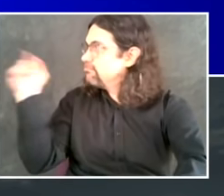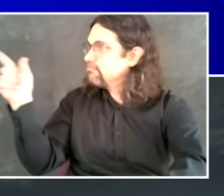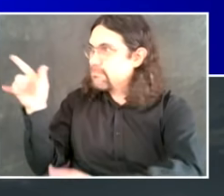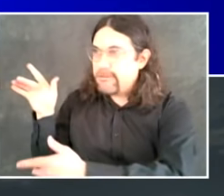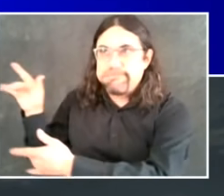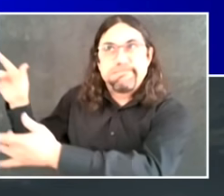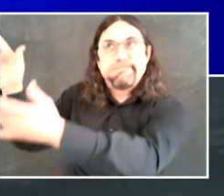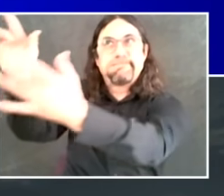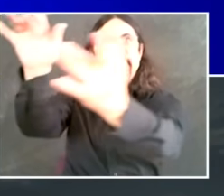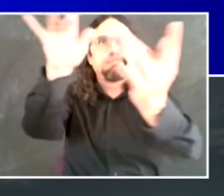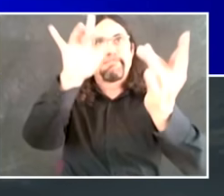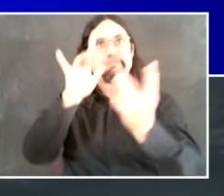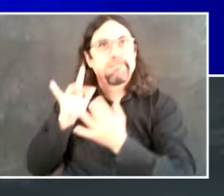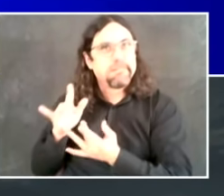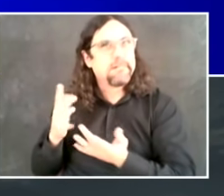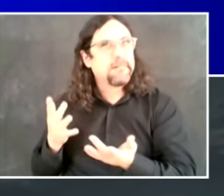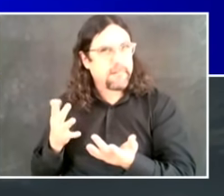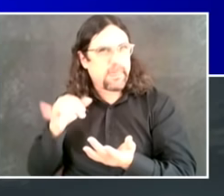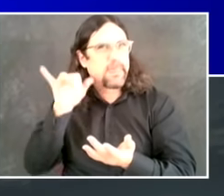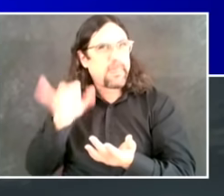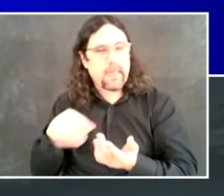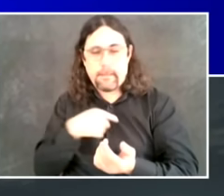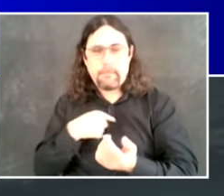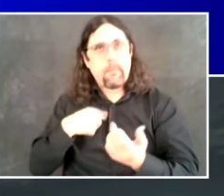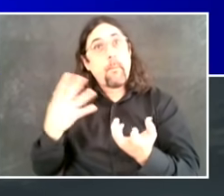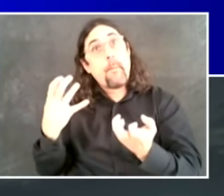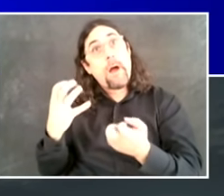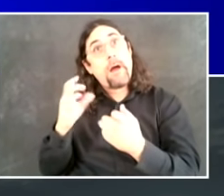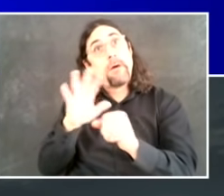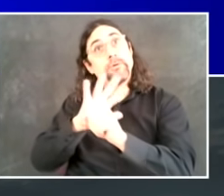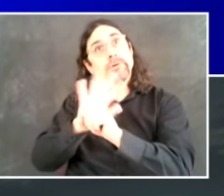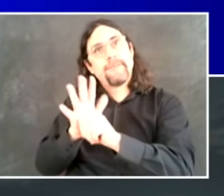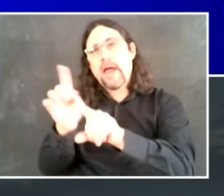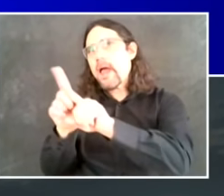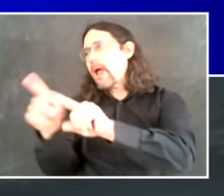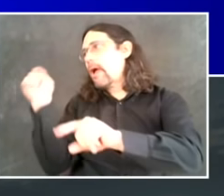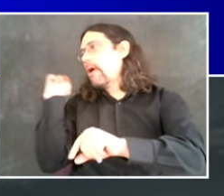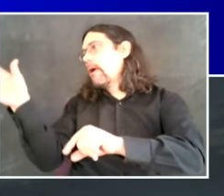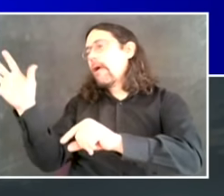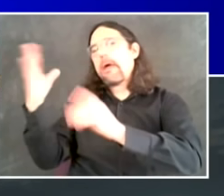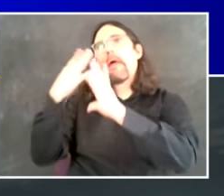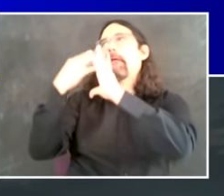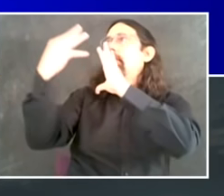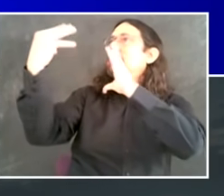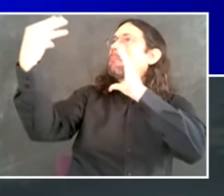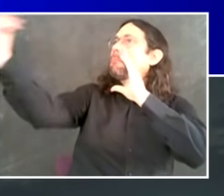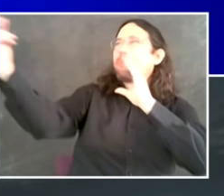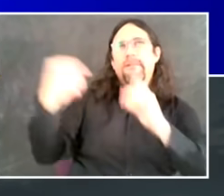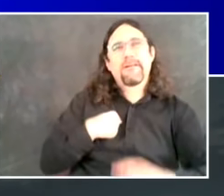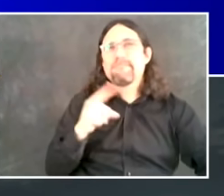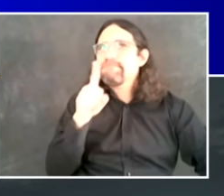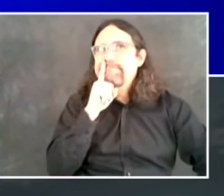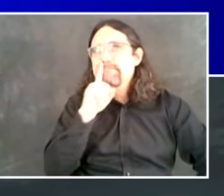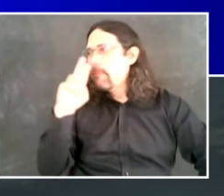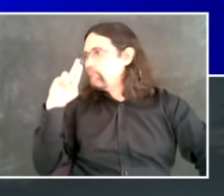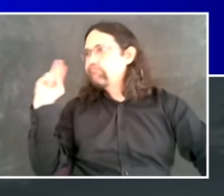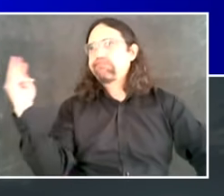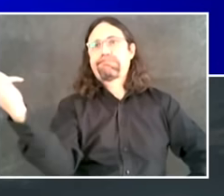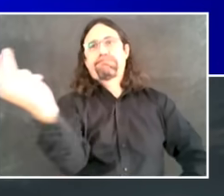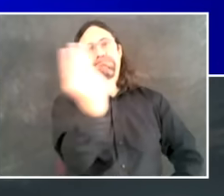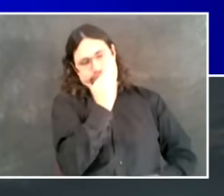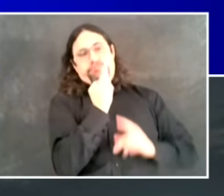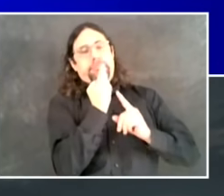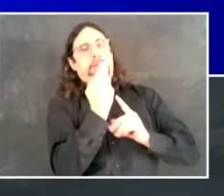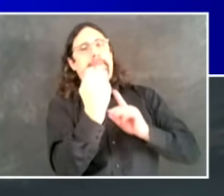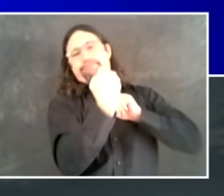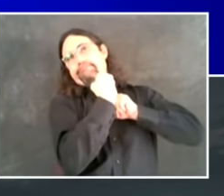And that would set back a restart and a recovery by a long time. And I'll give you real examples to show you